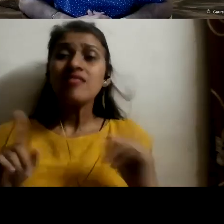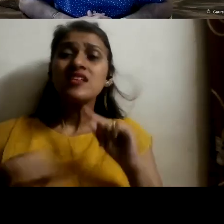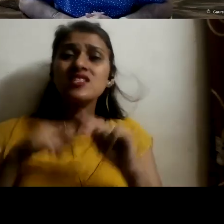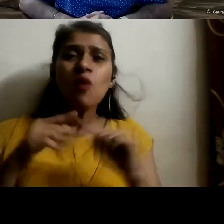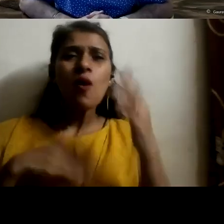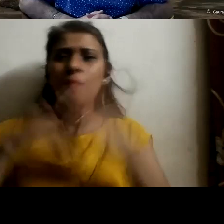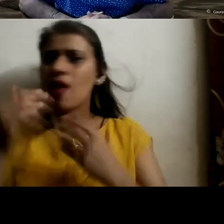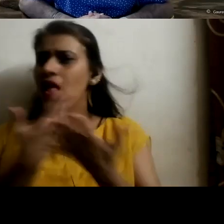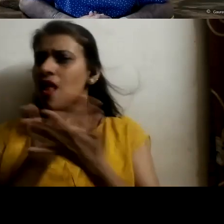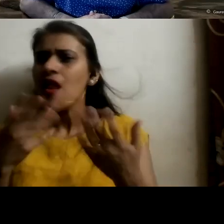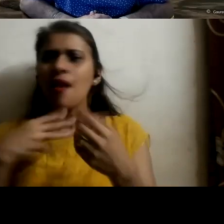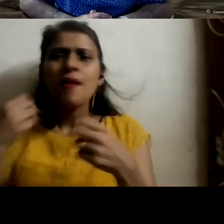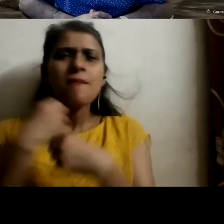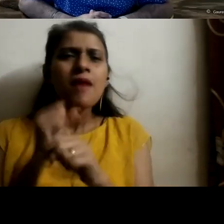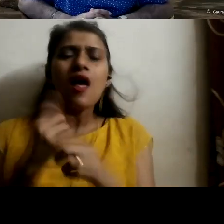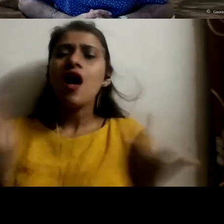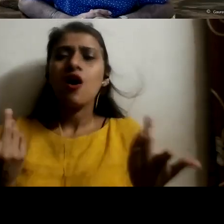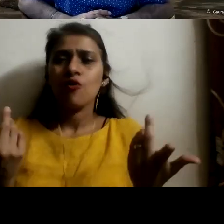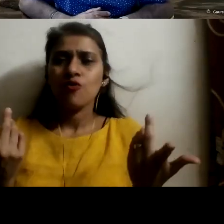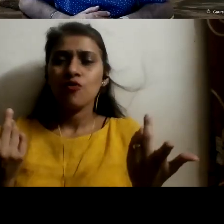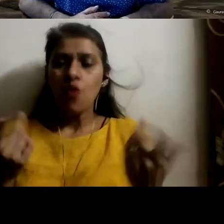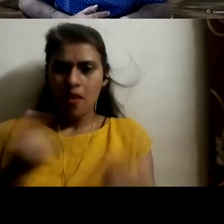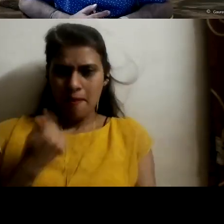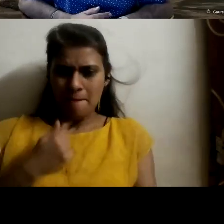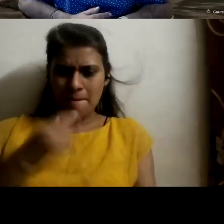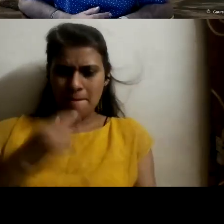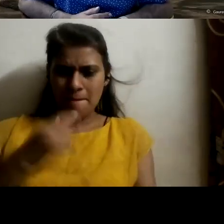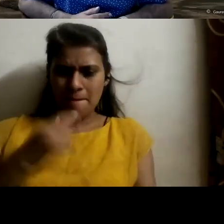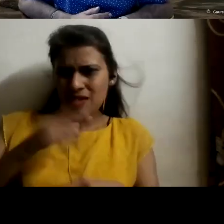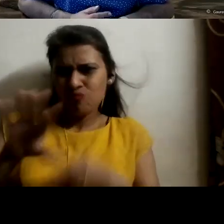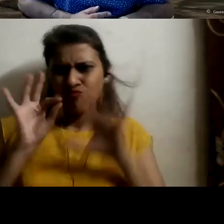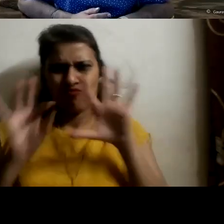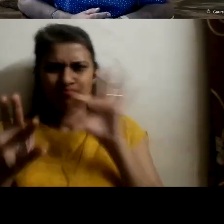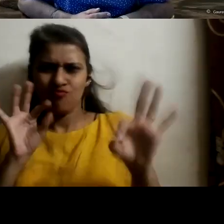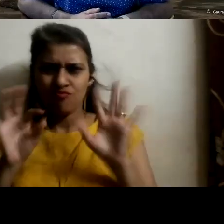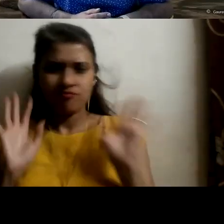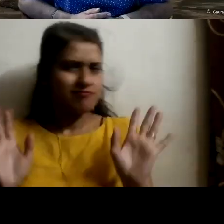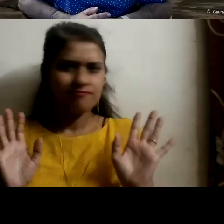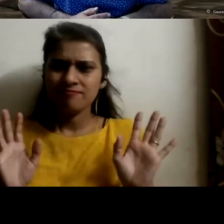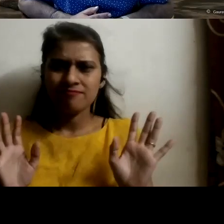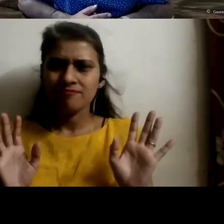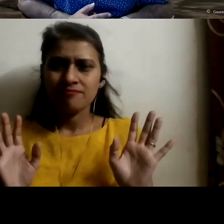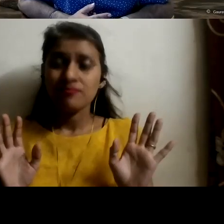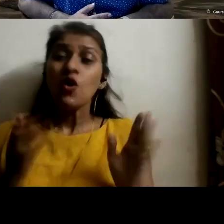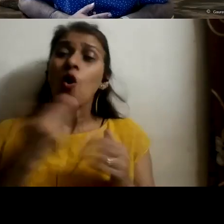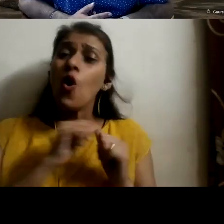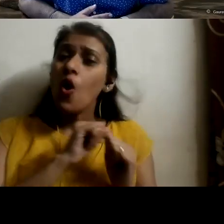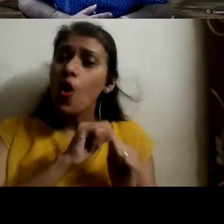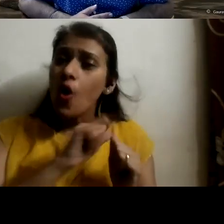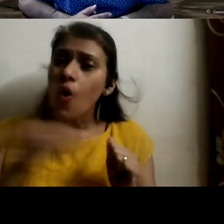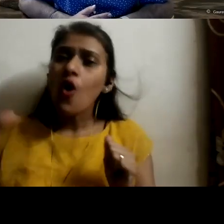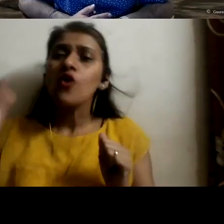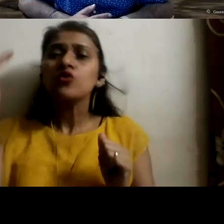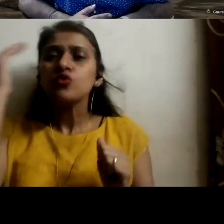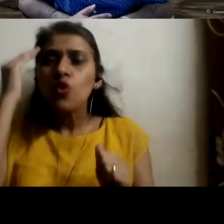is not because it is a matter of personal choice, but this is something which we all should know,